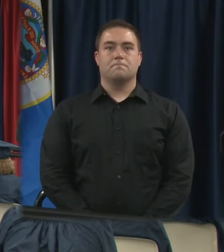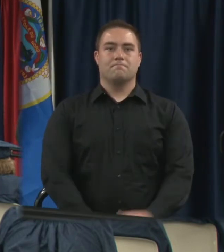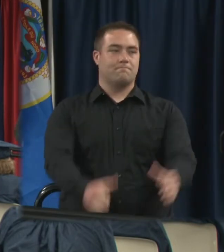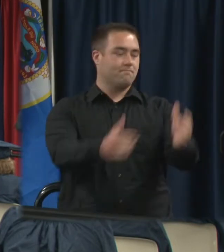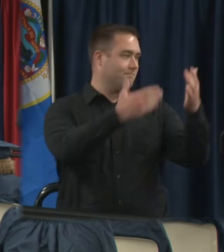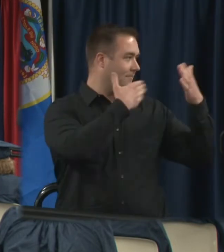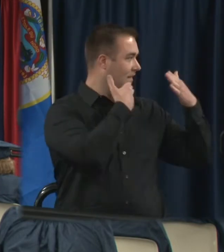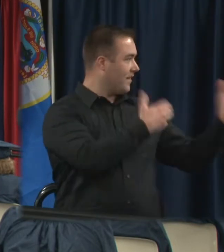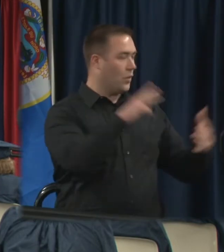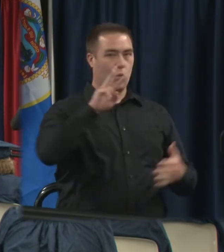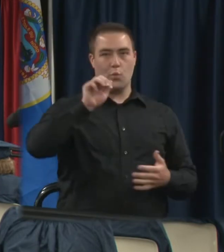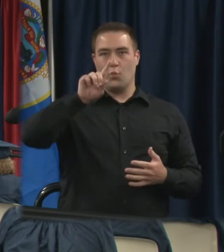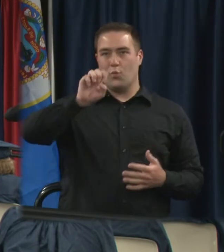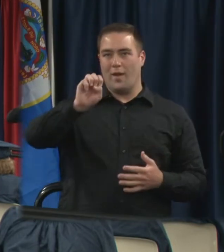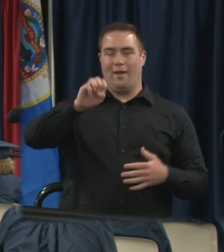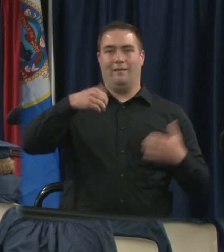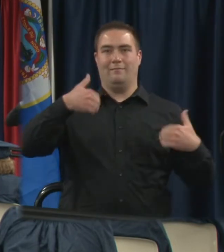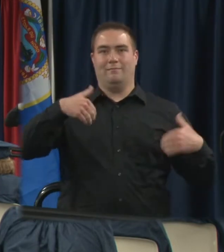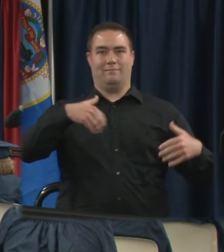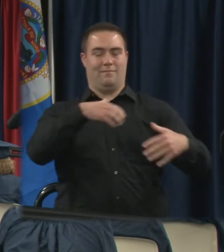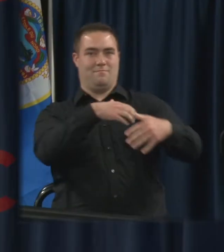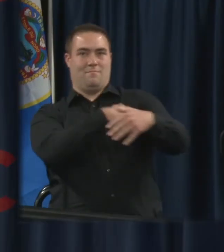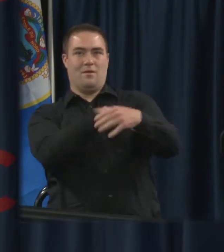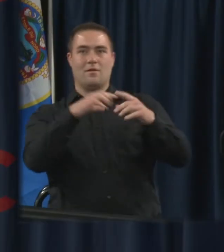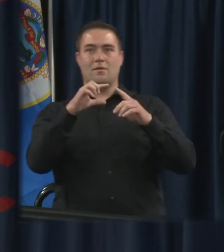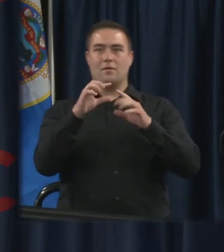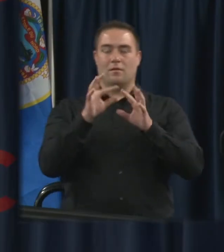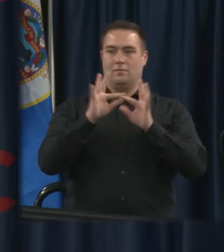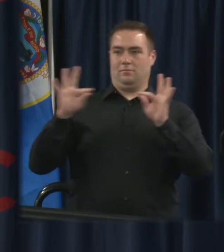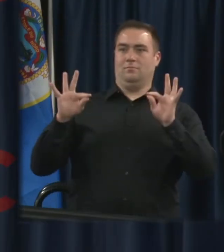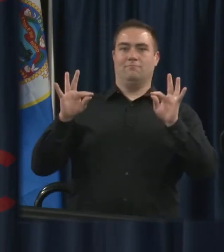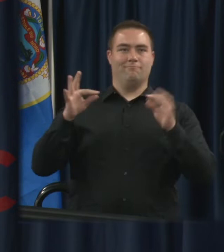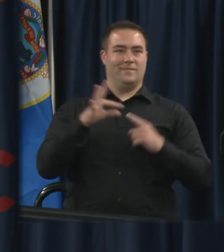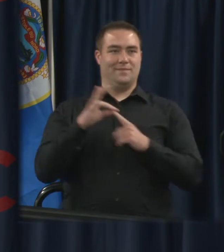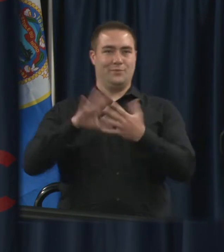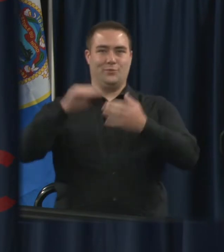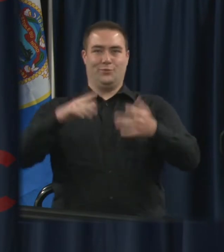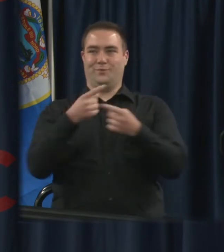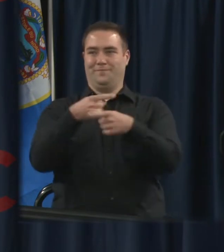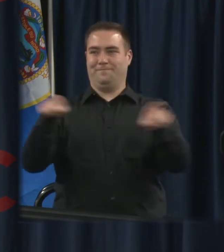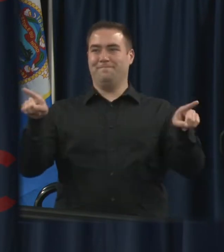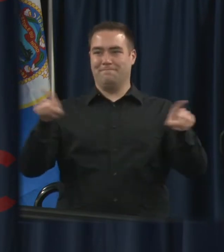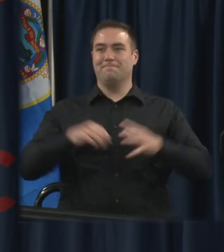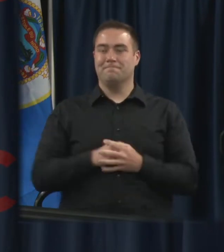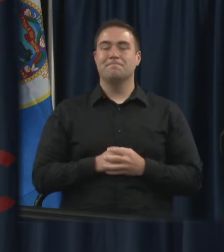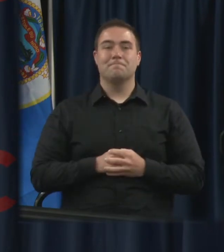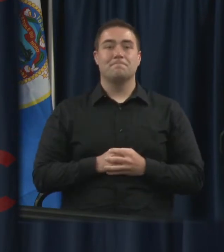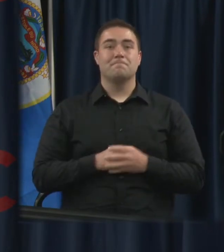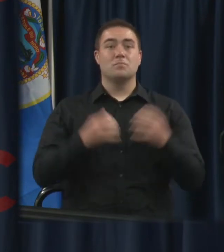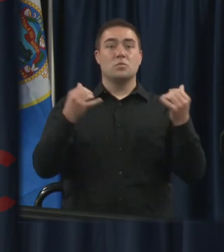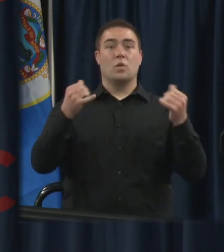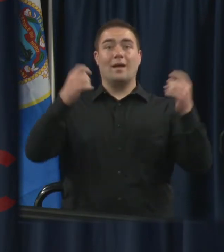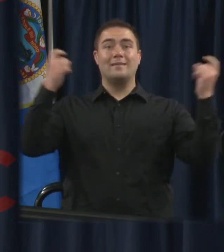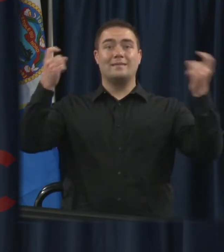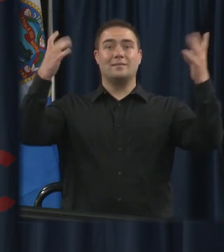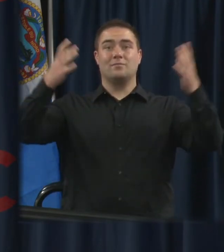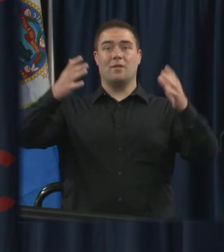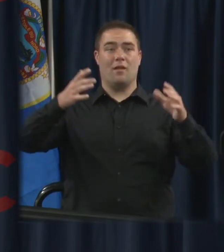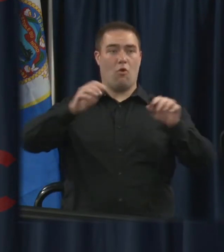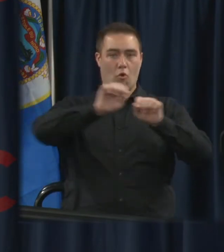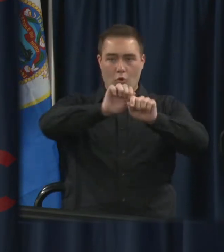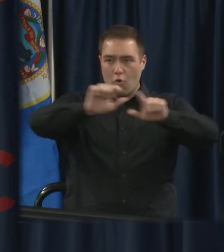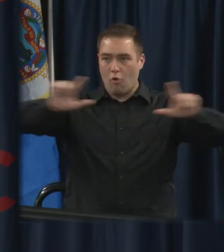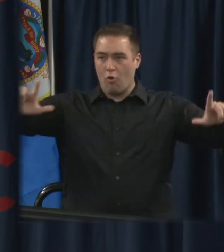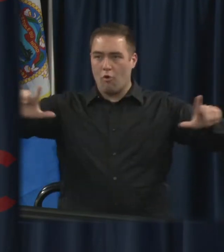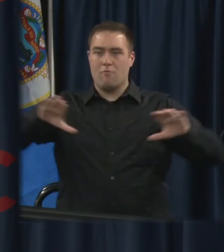Thank you, Wade, for those powerful words. I told you we had special students. Today, we celebrate every single member of the class